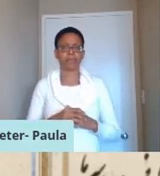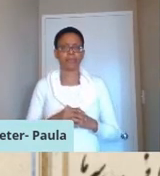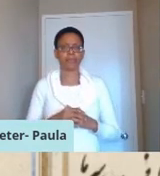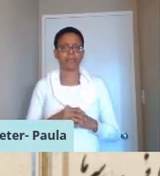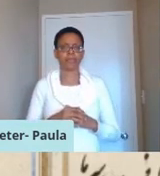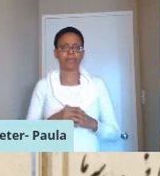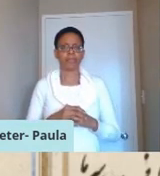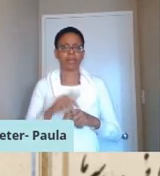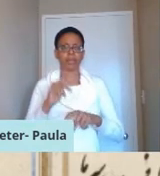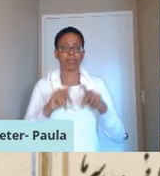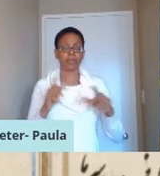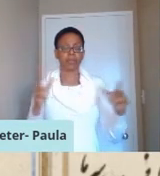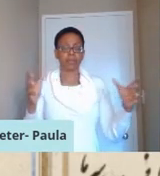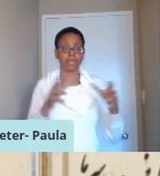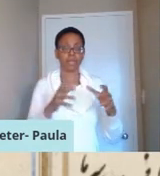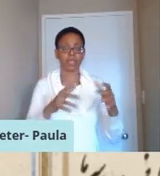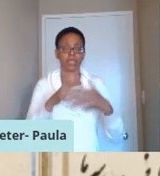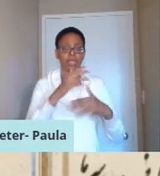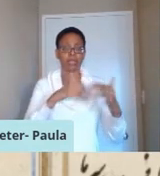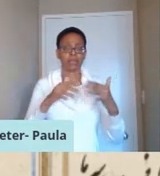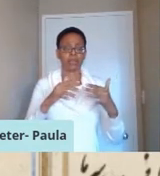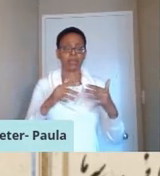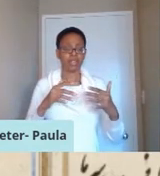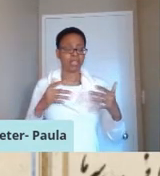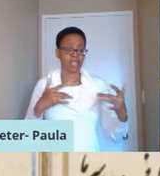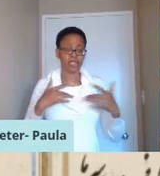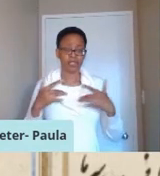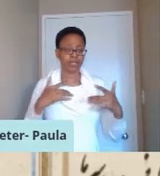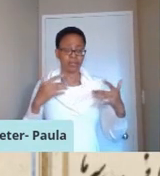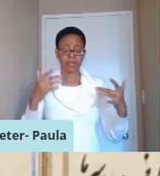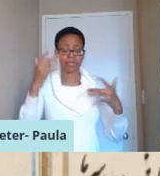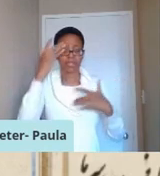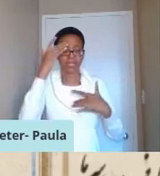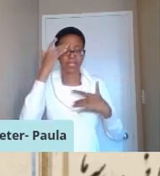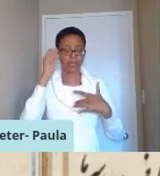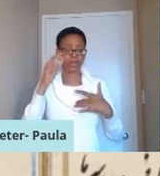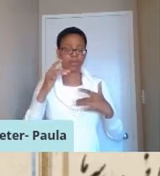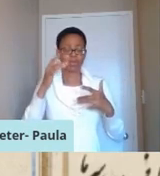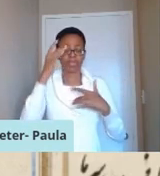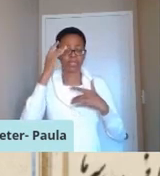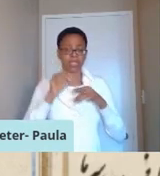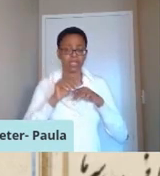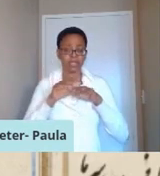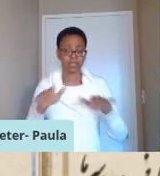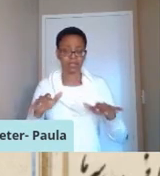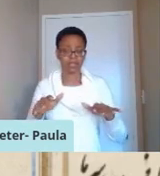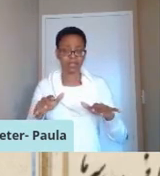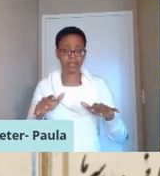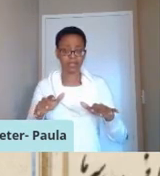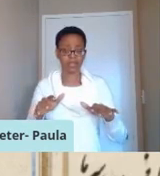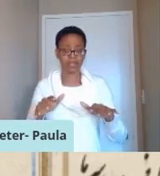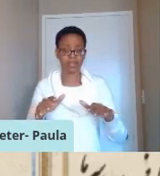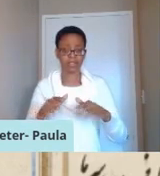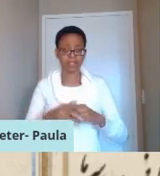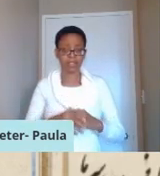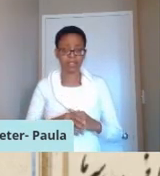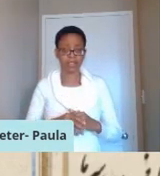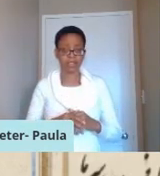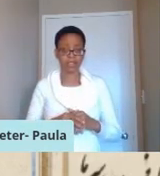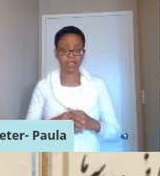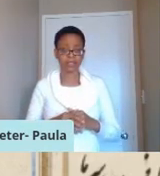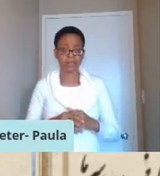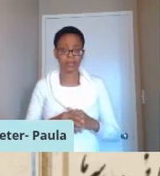religious and spiritual gatherings worry about getting ill or spreading the virus in these gatherings? Do the